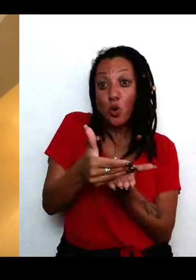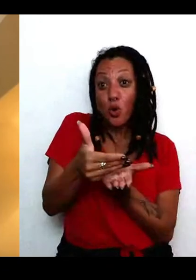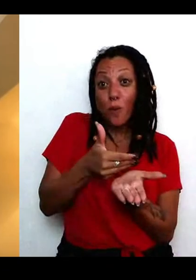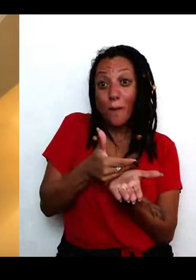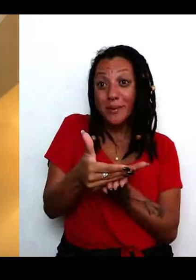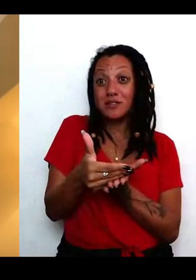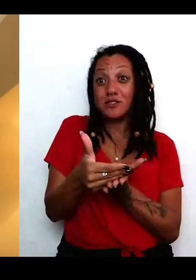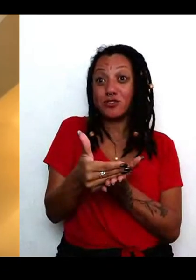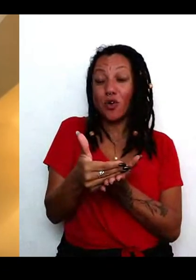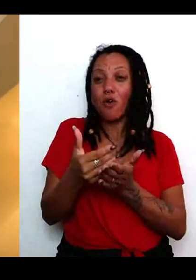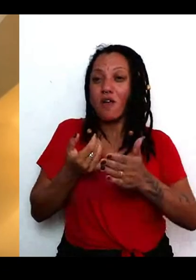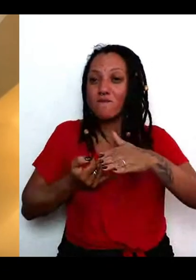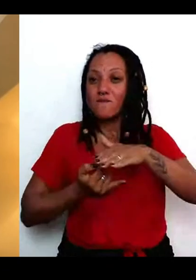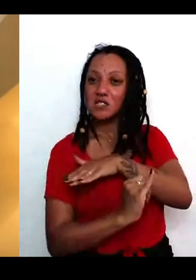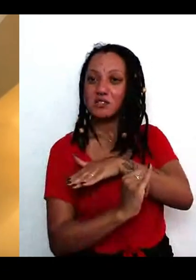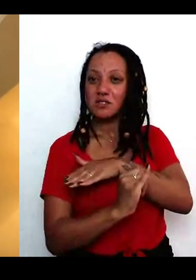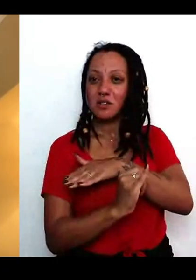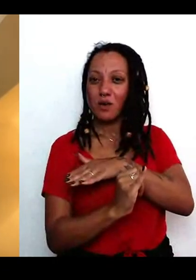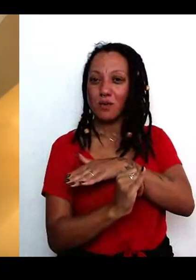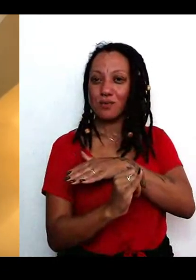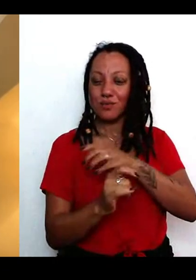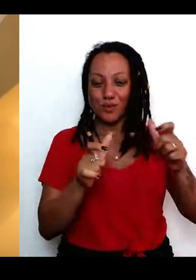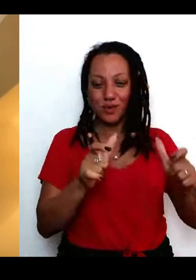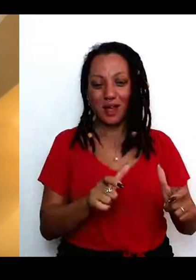Allah foreign